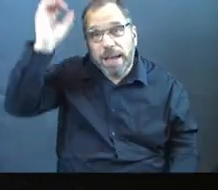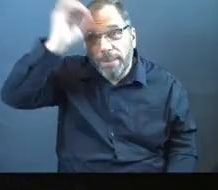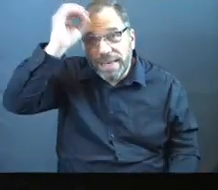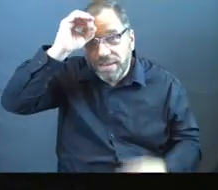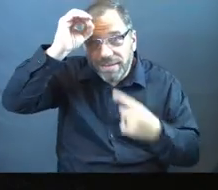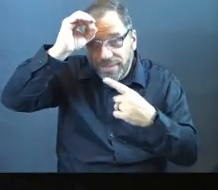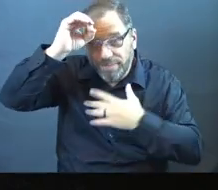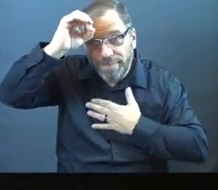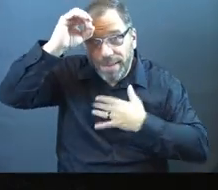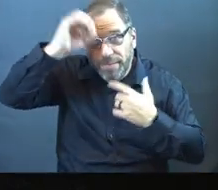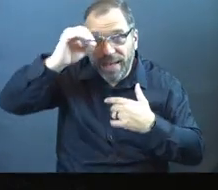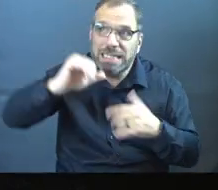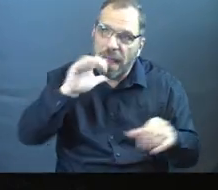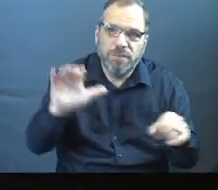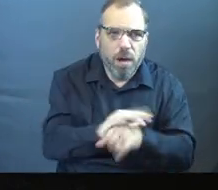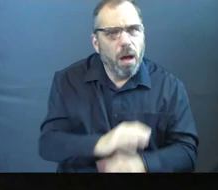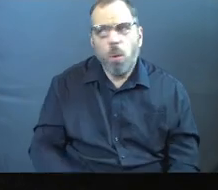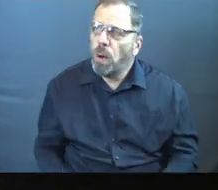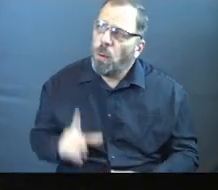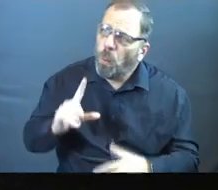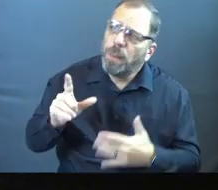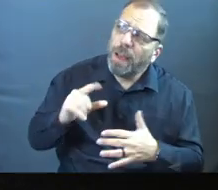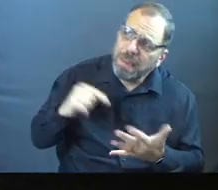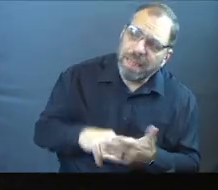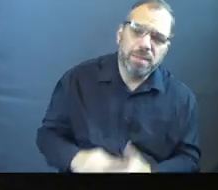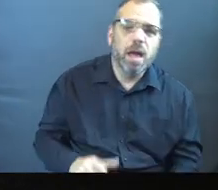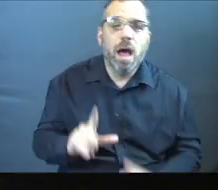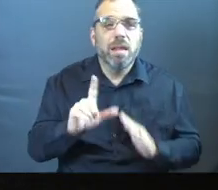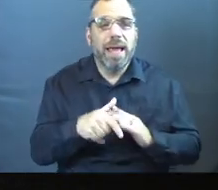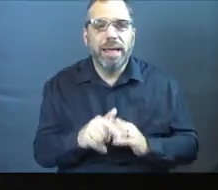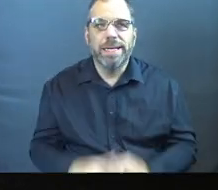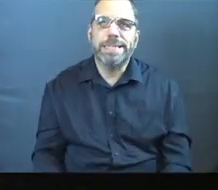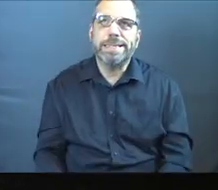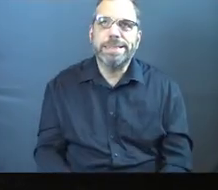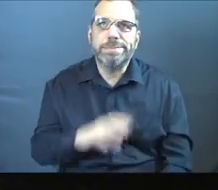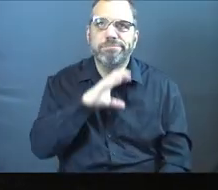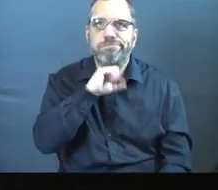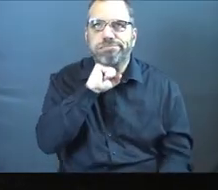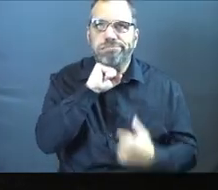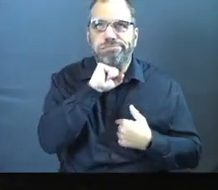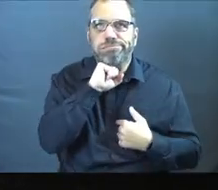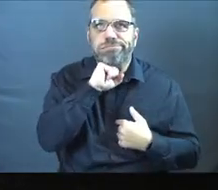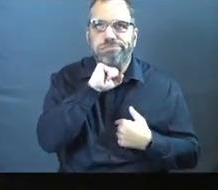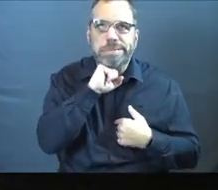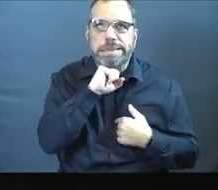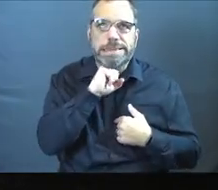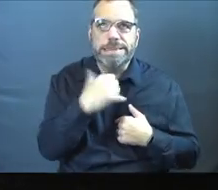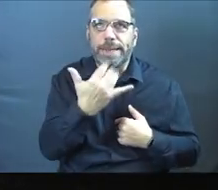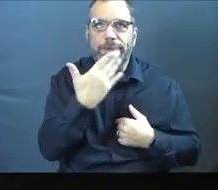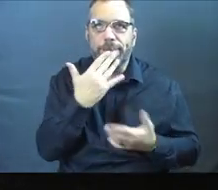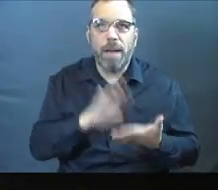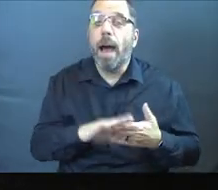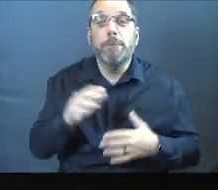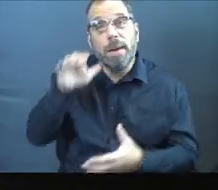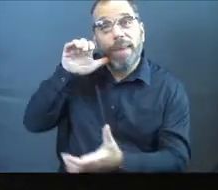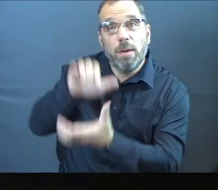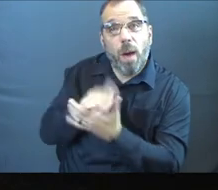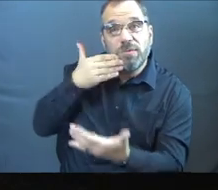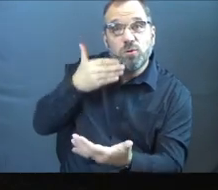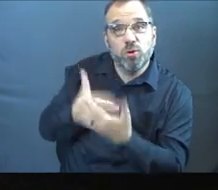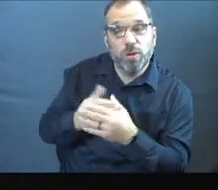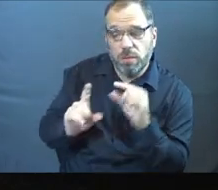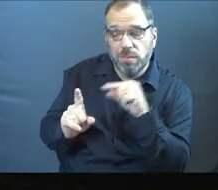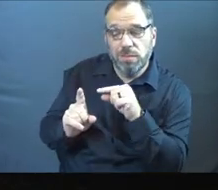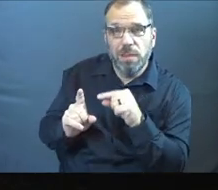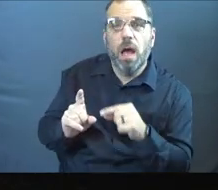That's the truth, okay? It's not fully true because I'm like, well, what about this? And then later on, I'm like, we shouldn't have done my idea. We should have done yours. You know what mean? But Rachel's really good at this. And so